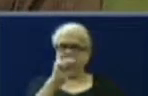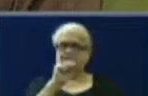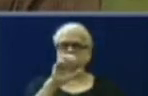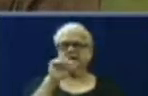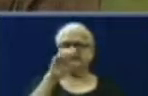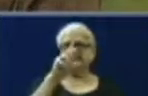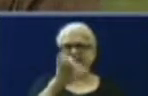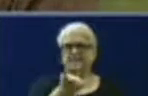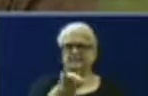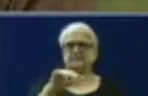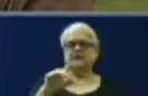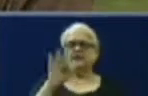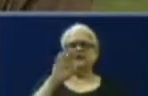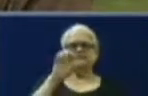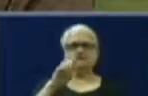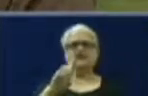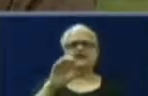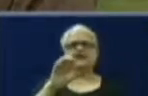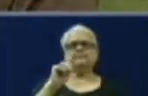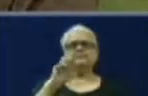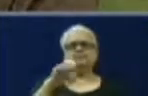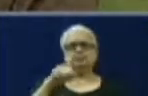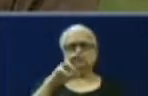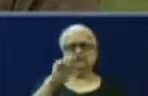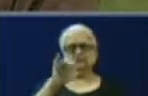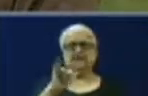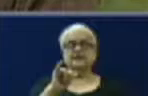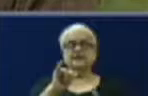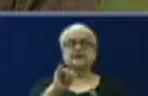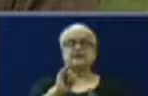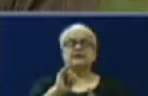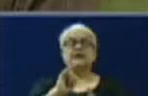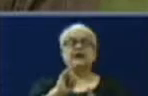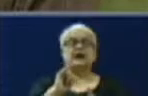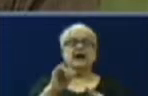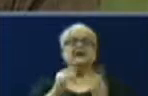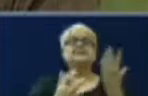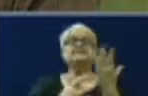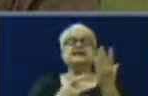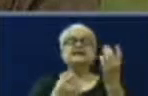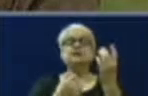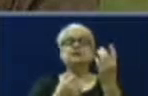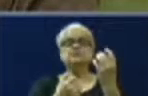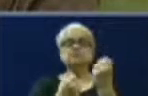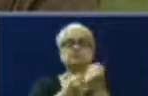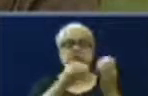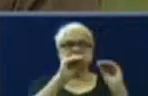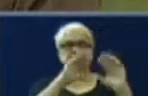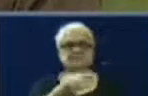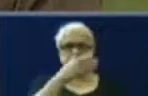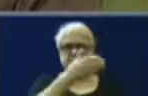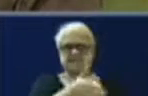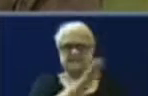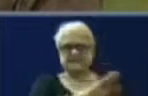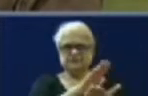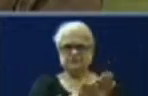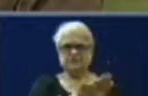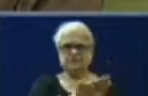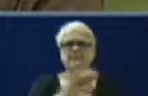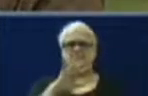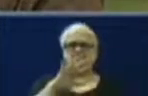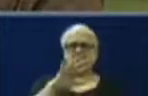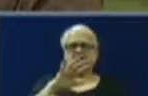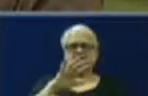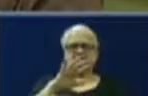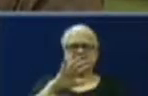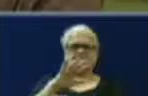I am Craig McCrary, a technical education teacher attached to Minor Daniels Academy. I am in my 15th year with JCPS, but